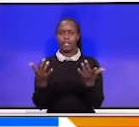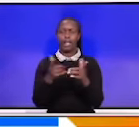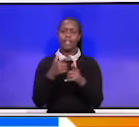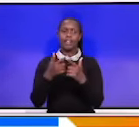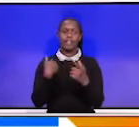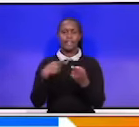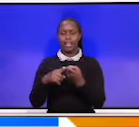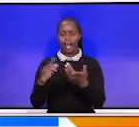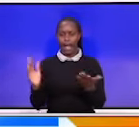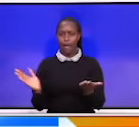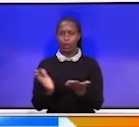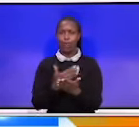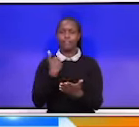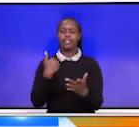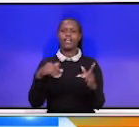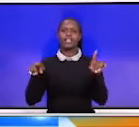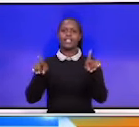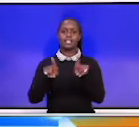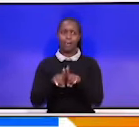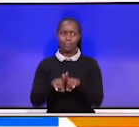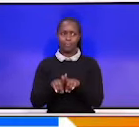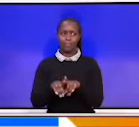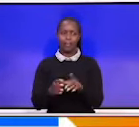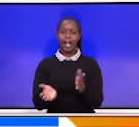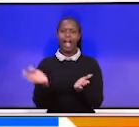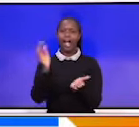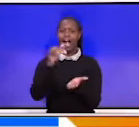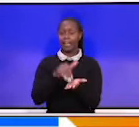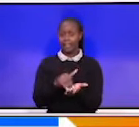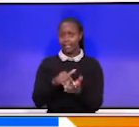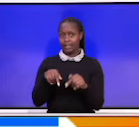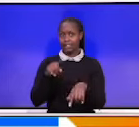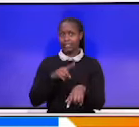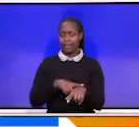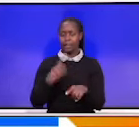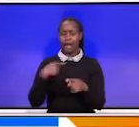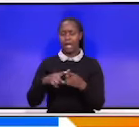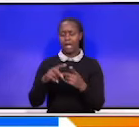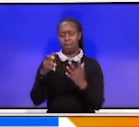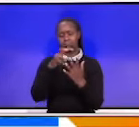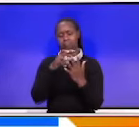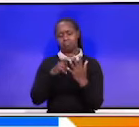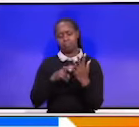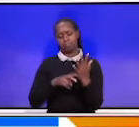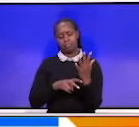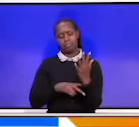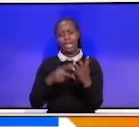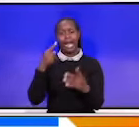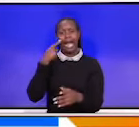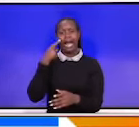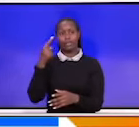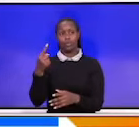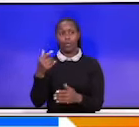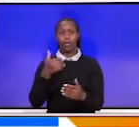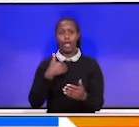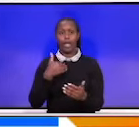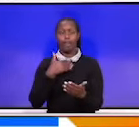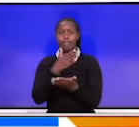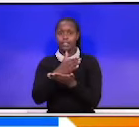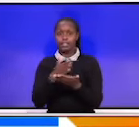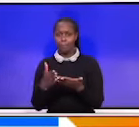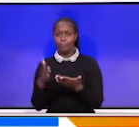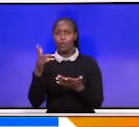time, I looked around and I realized that there are some who have been unable to collect